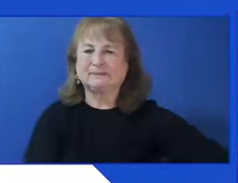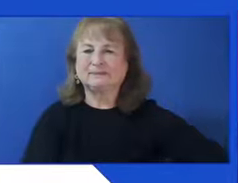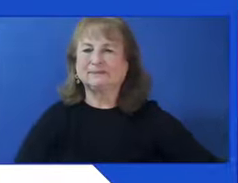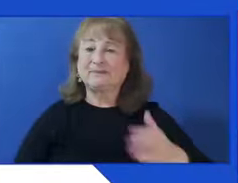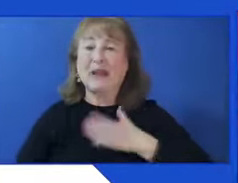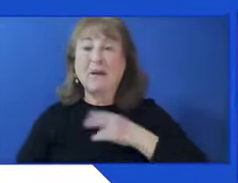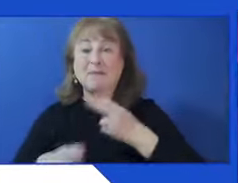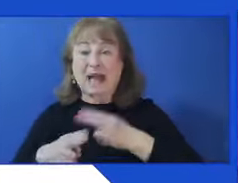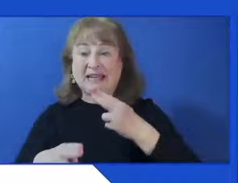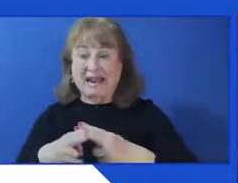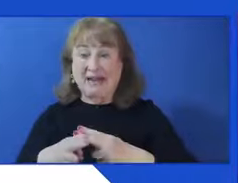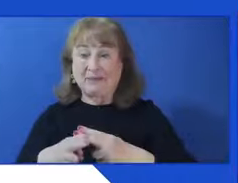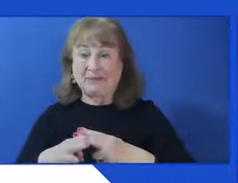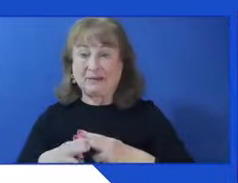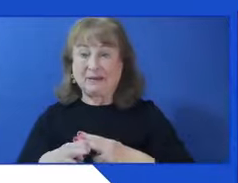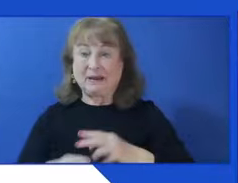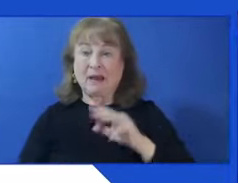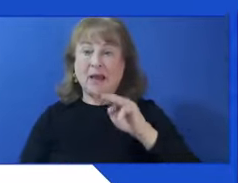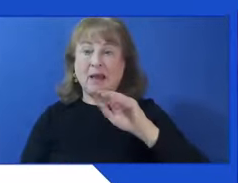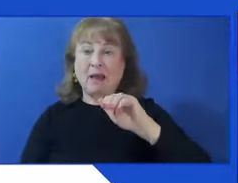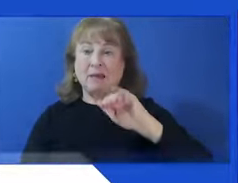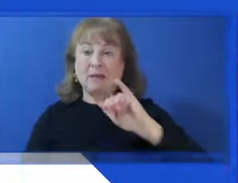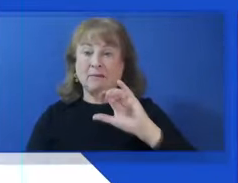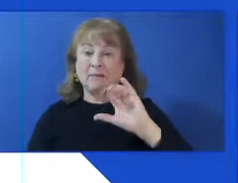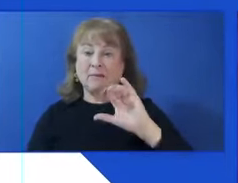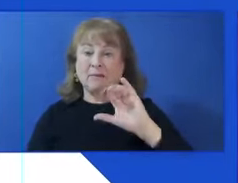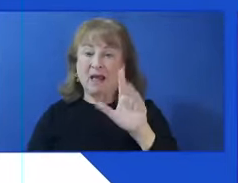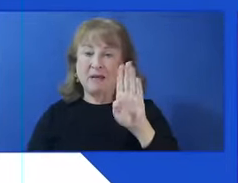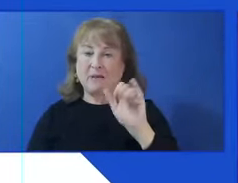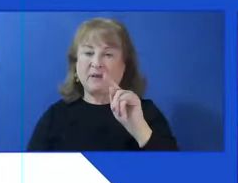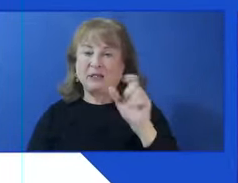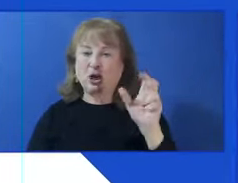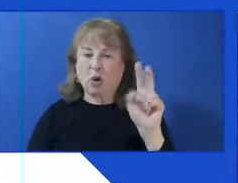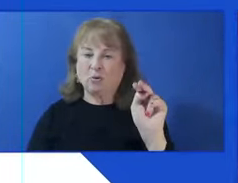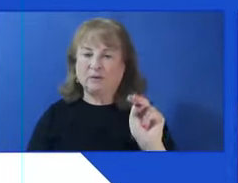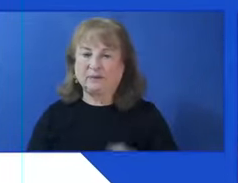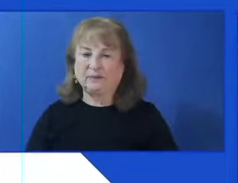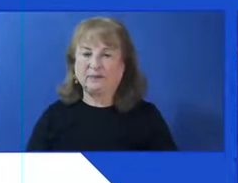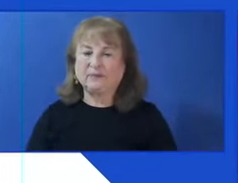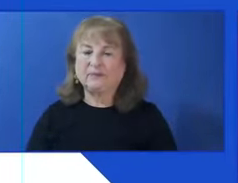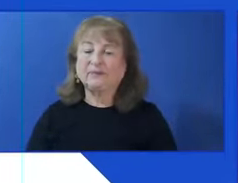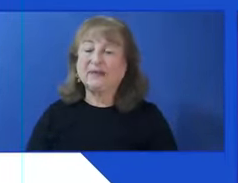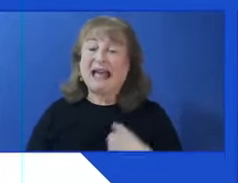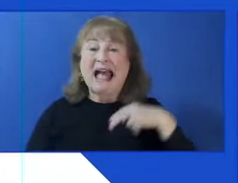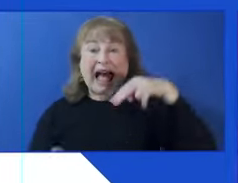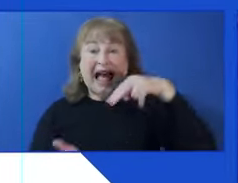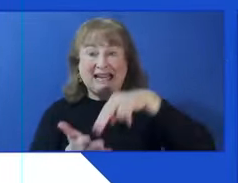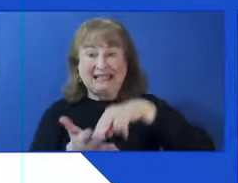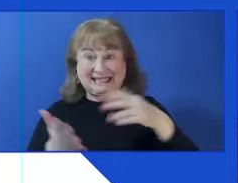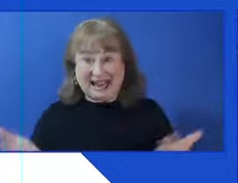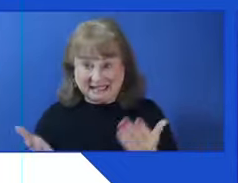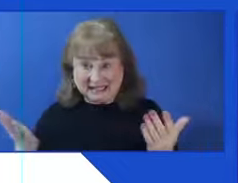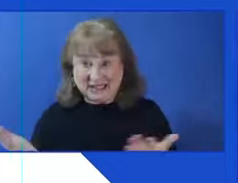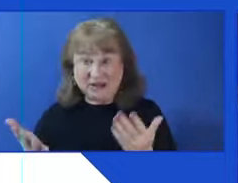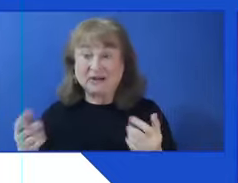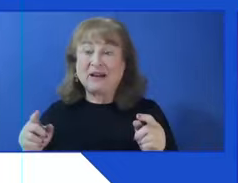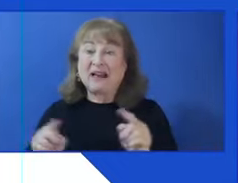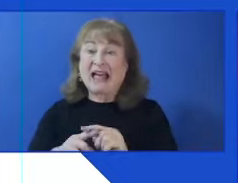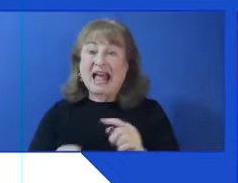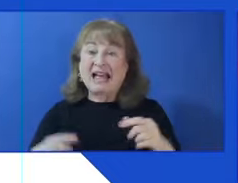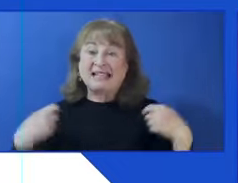My name is Mijal Bitton. I stand here as a